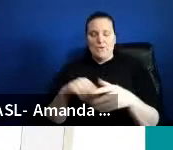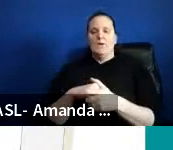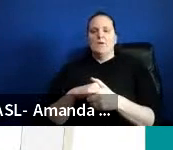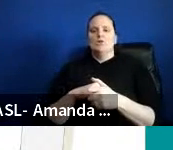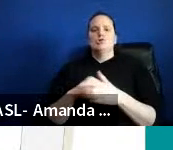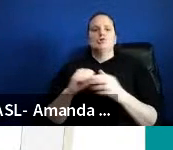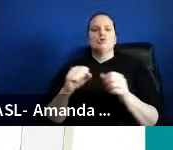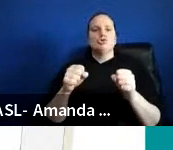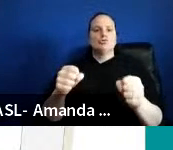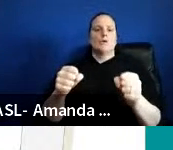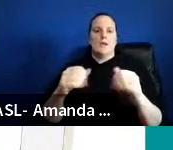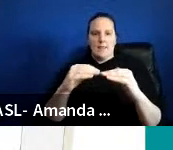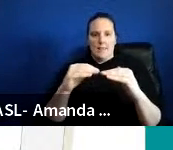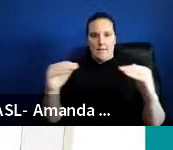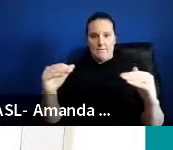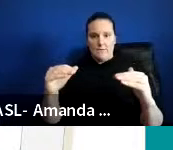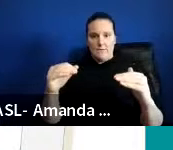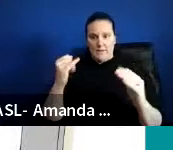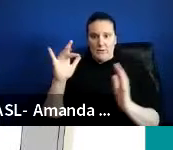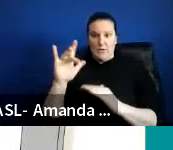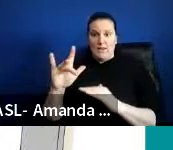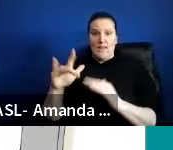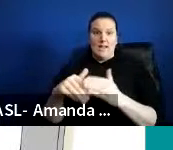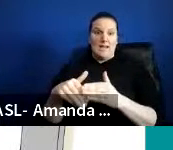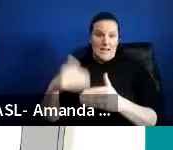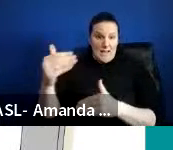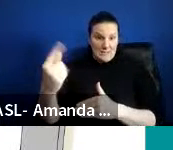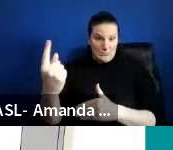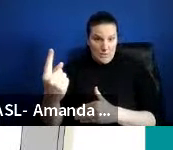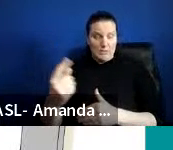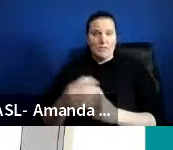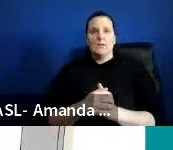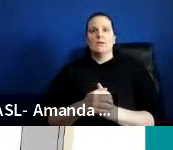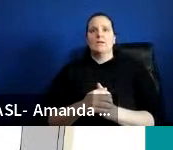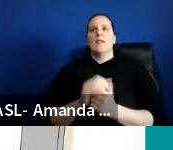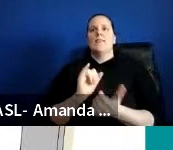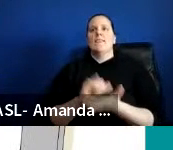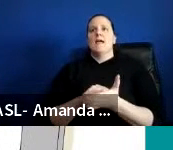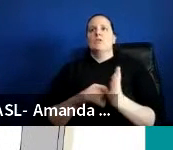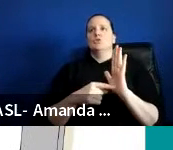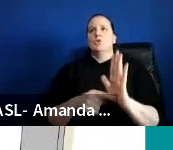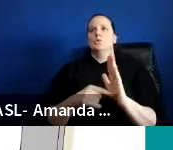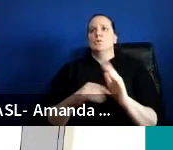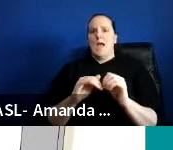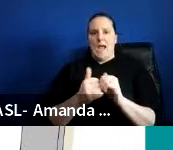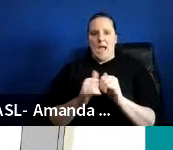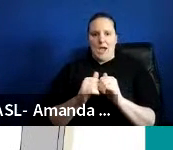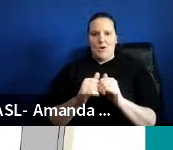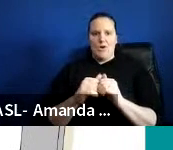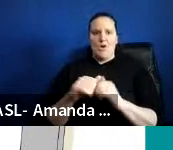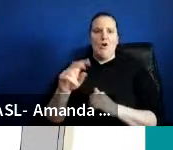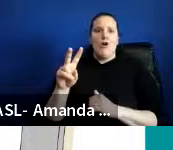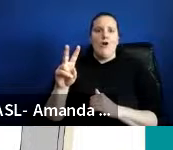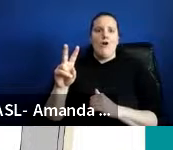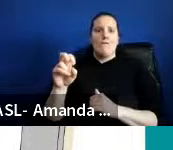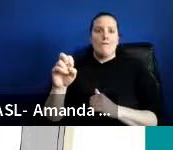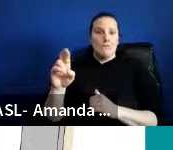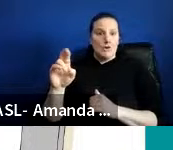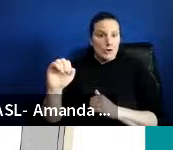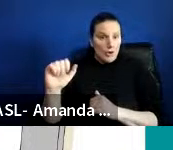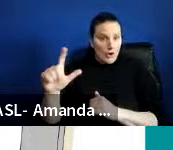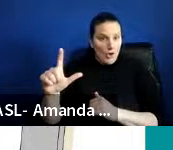street level. If you click to the next, that shows how do those vertical elements,